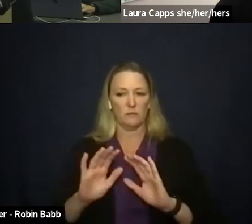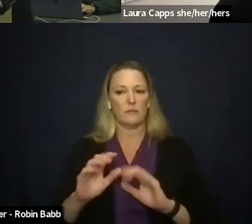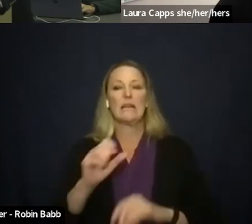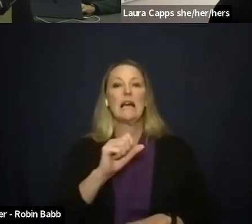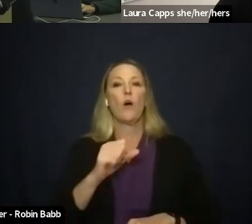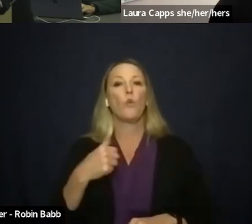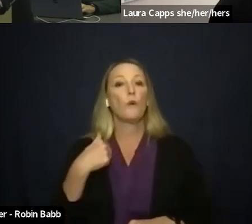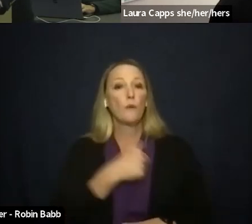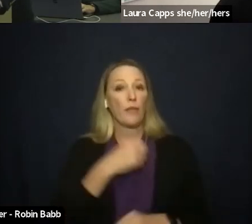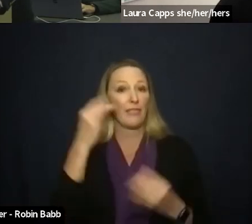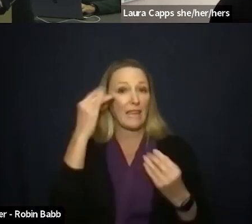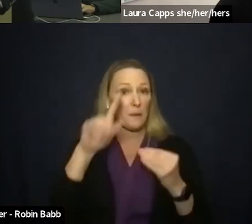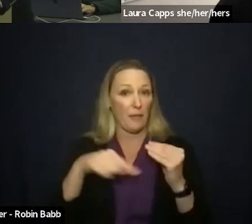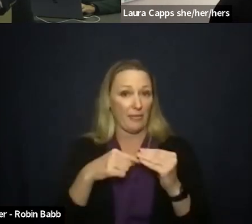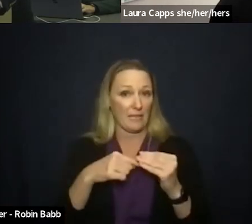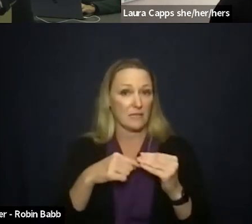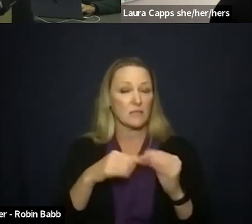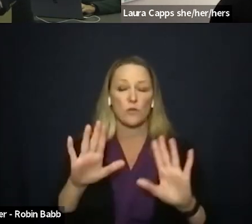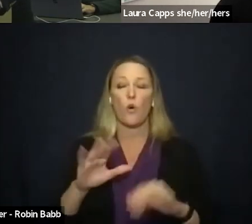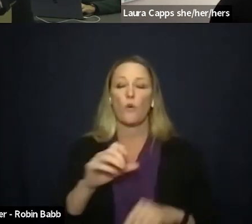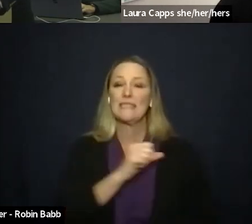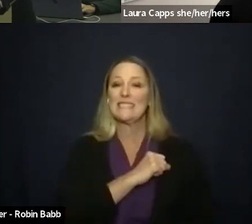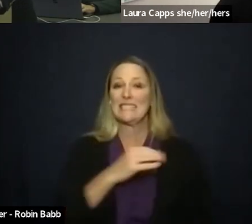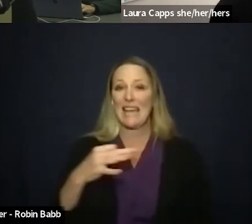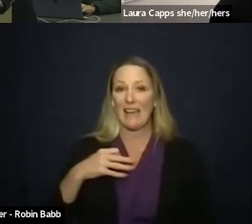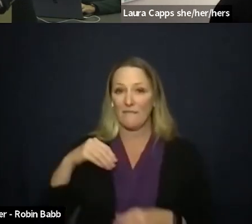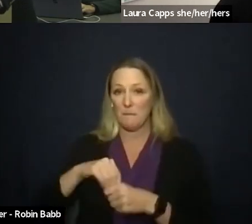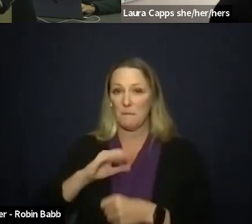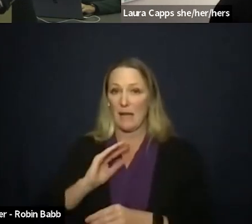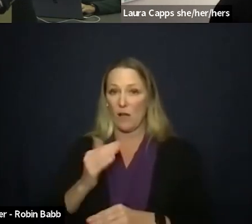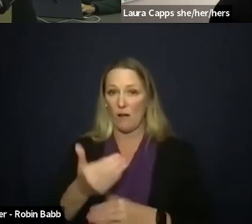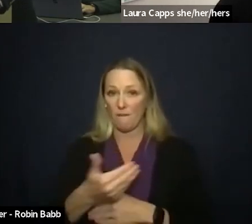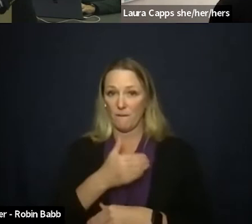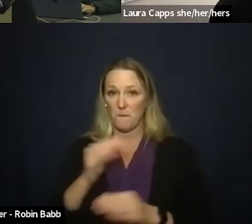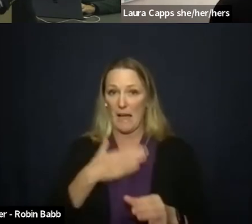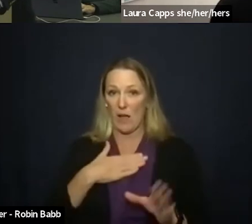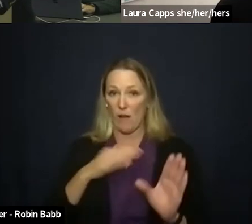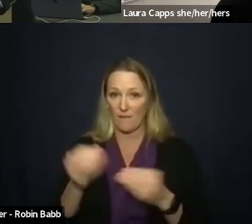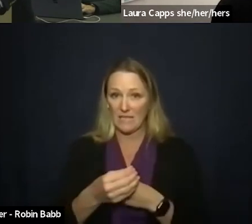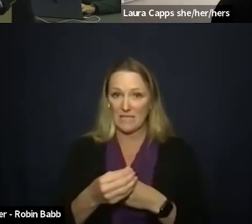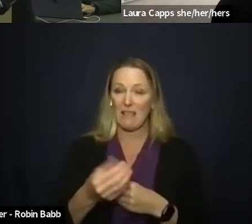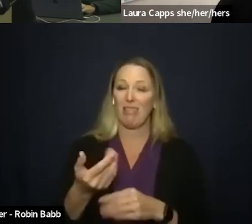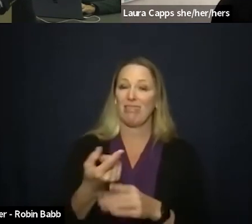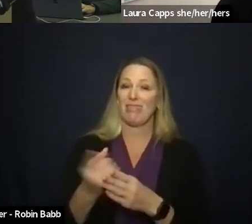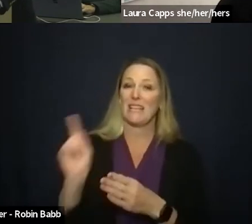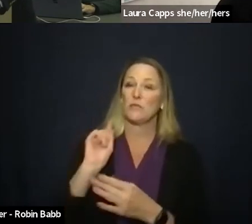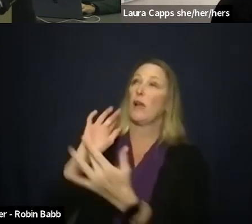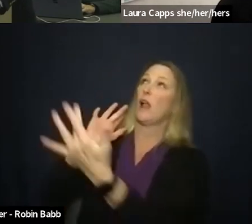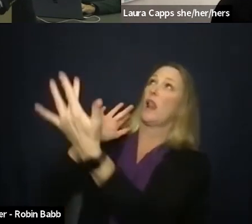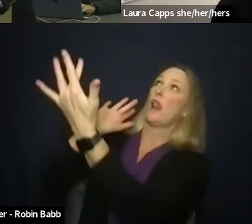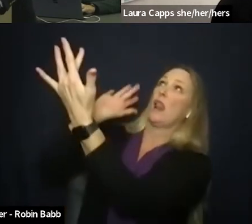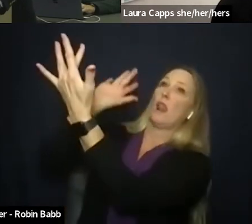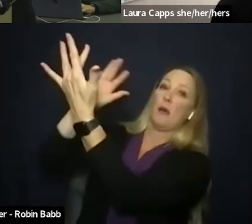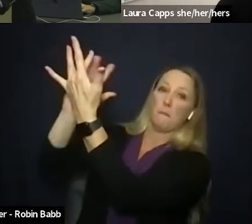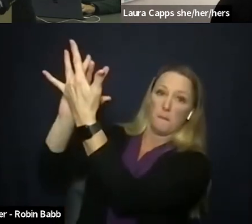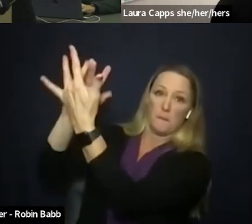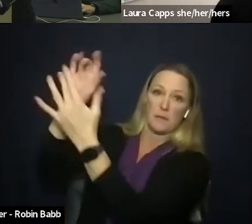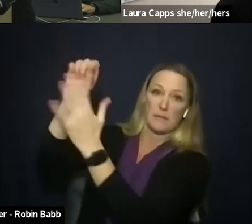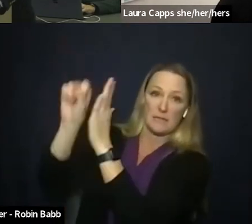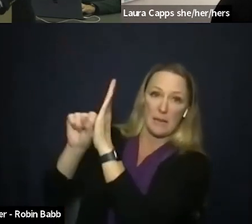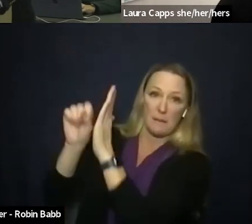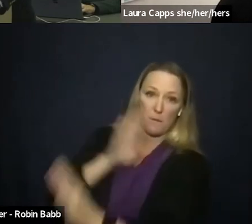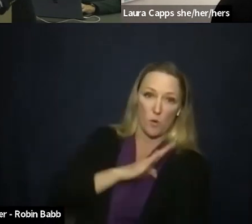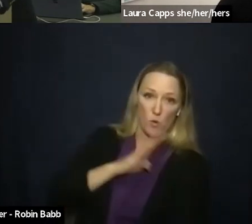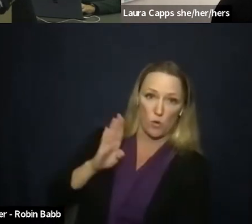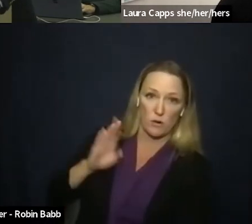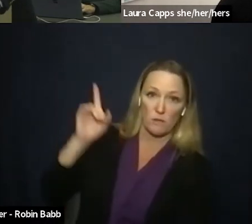out last week we had discussions with the state board of education who considered another